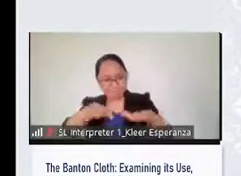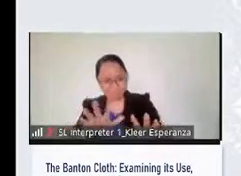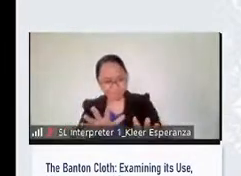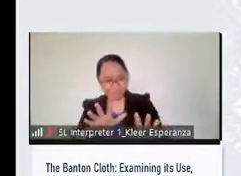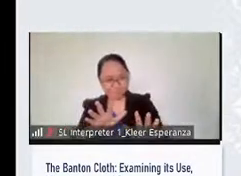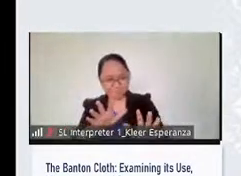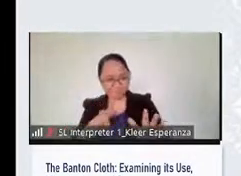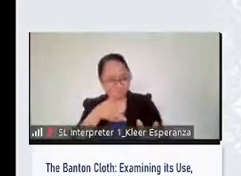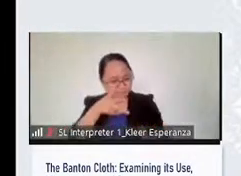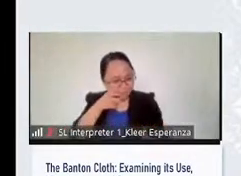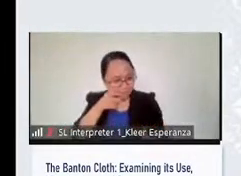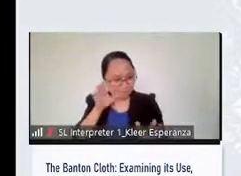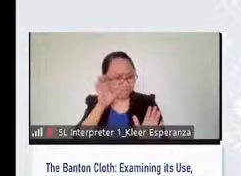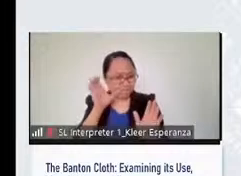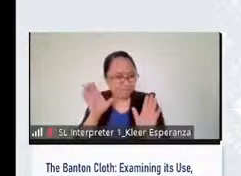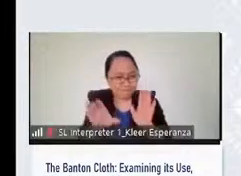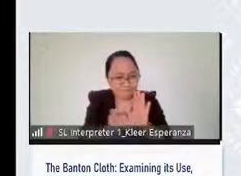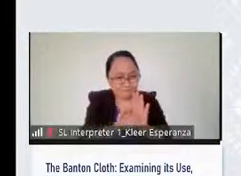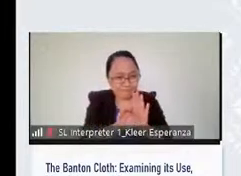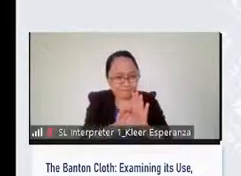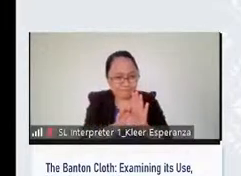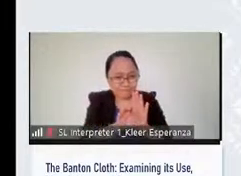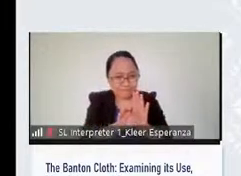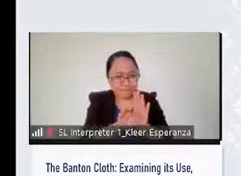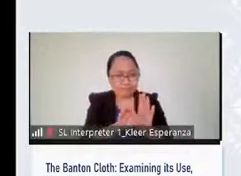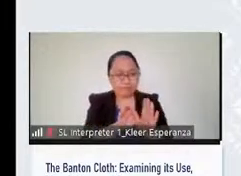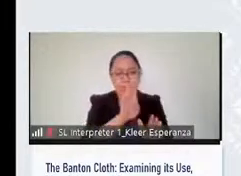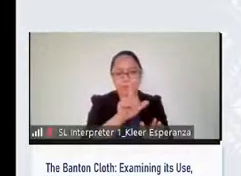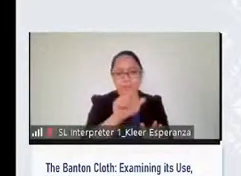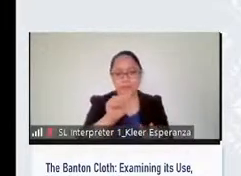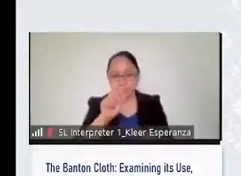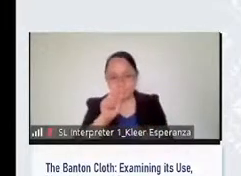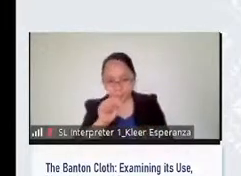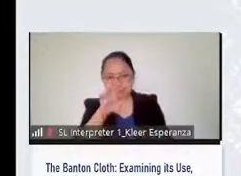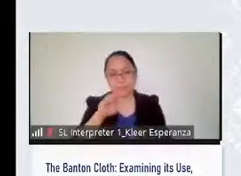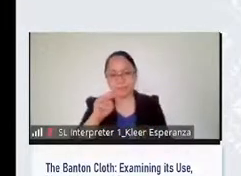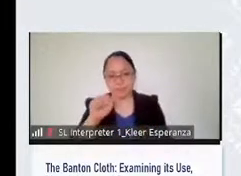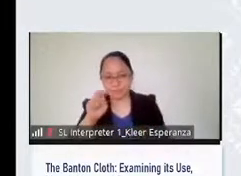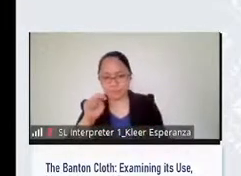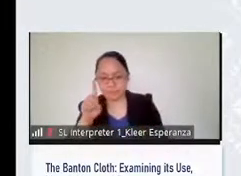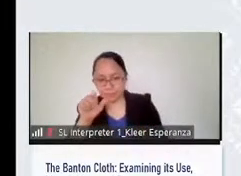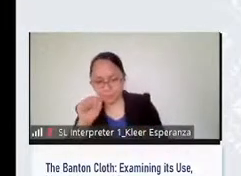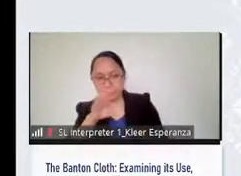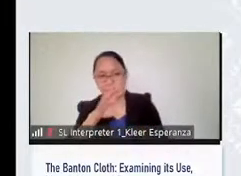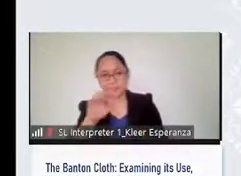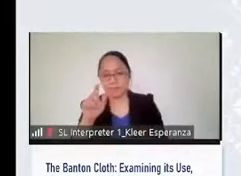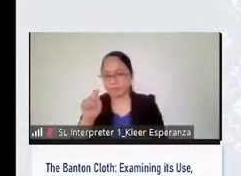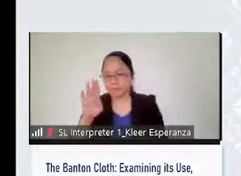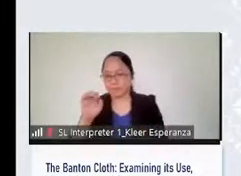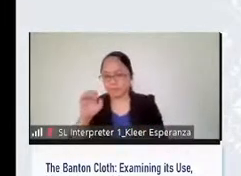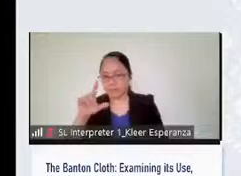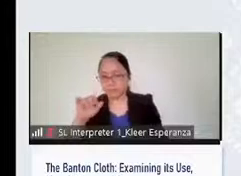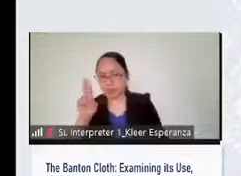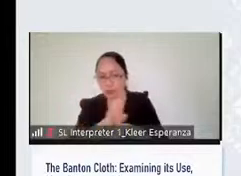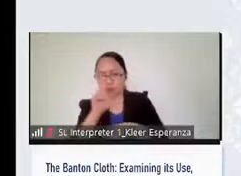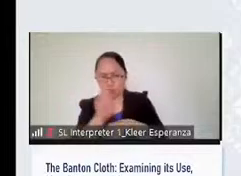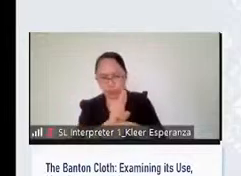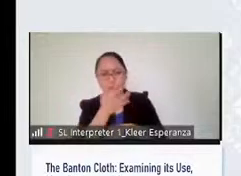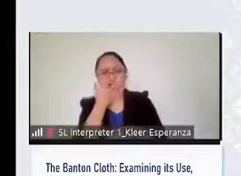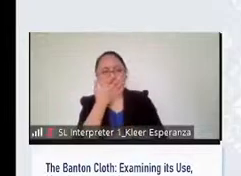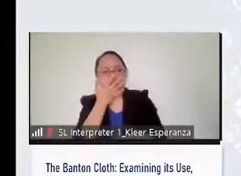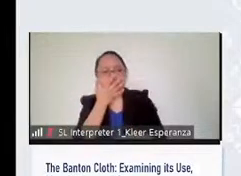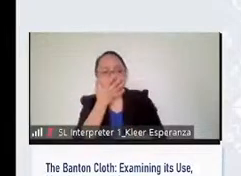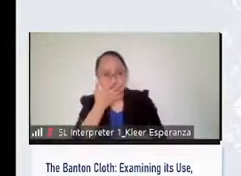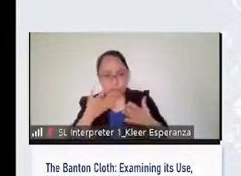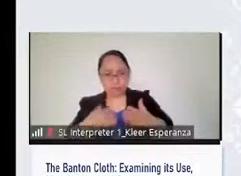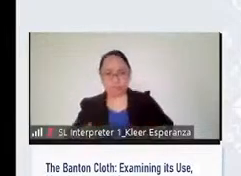Bagobo, Blaan, Mandaya, and Tiboli use dyed black abaca threads as weft. Fragment A is different